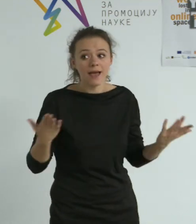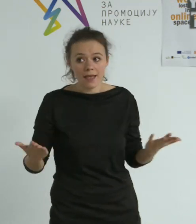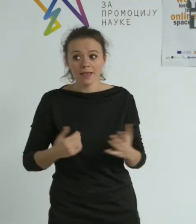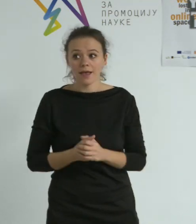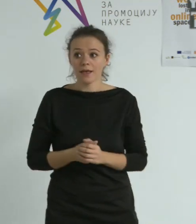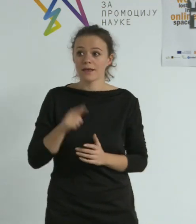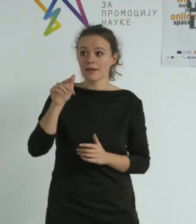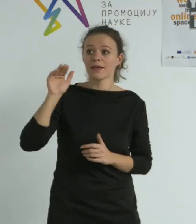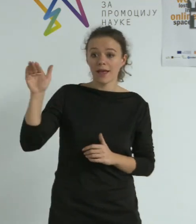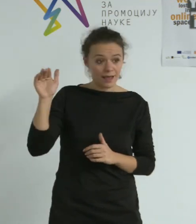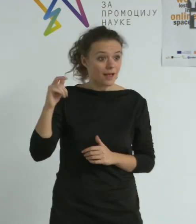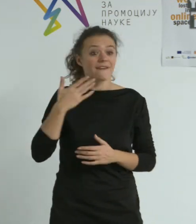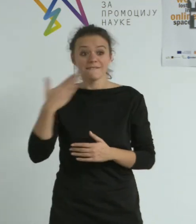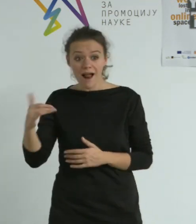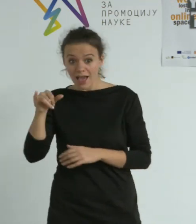Thank you, Jelena. Can you hear me?